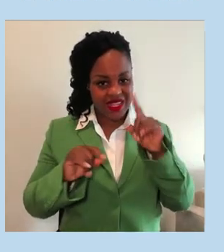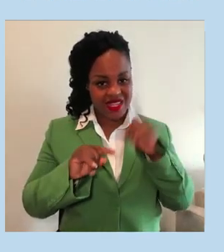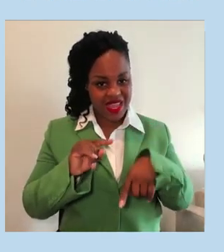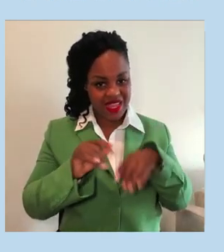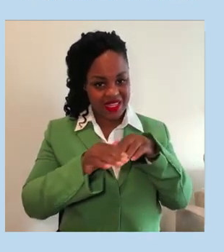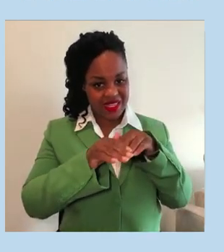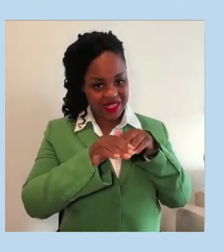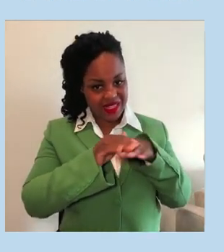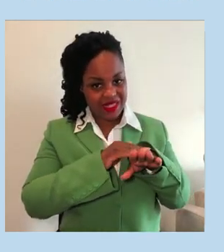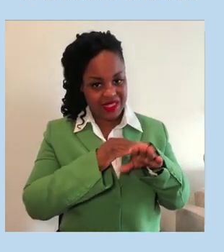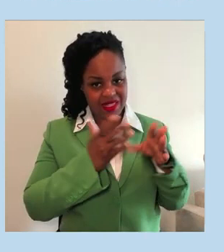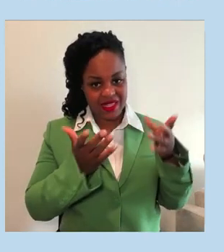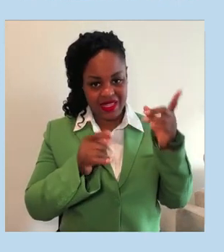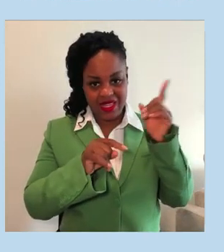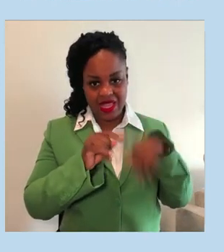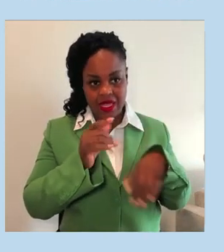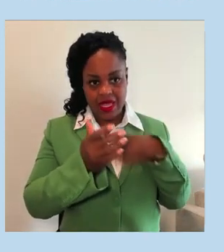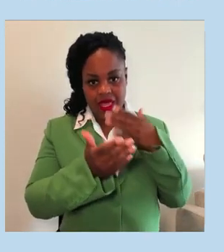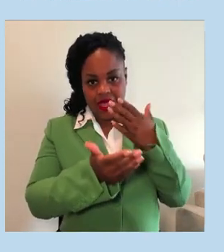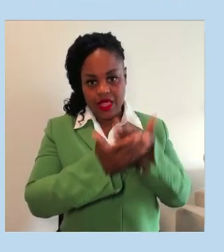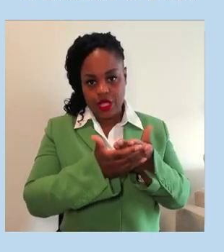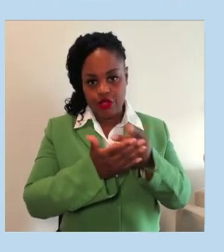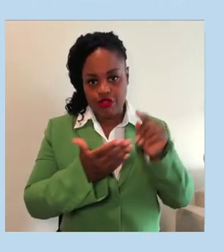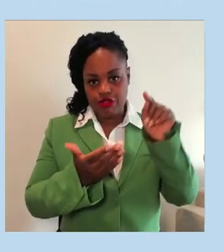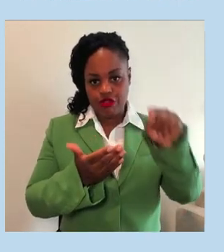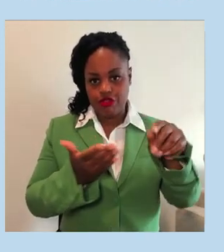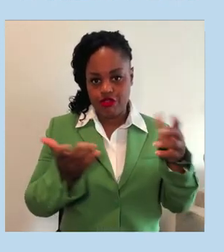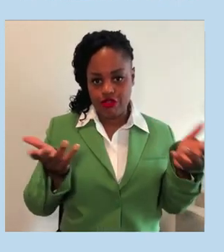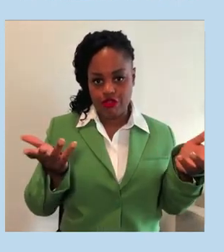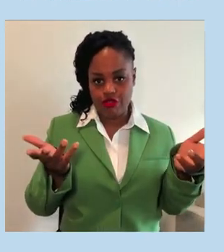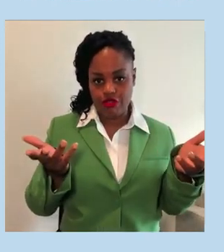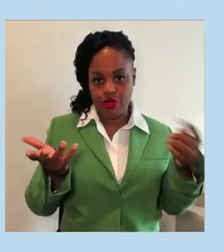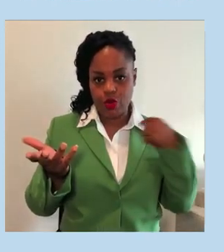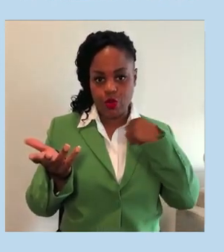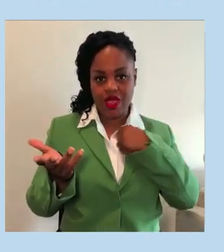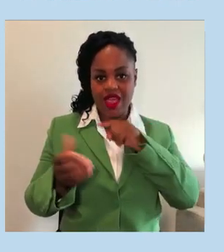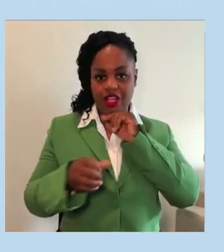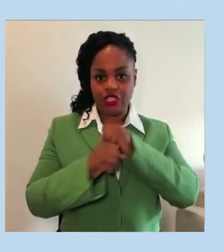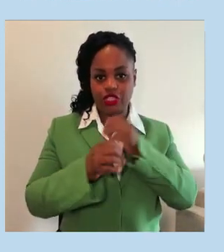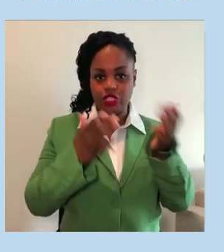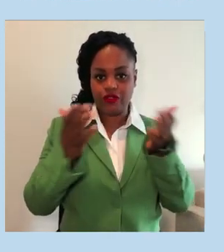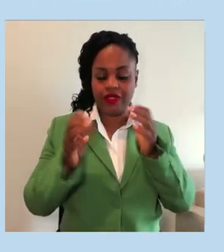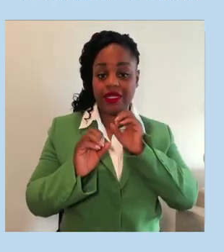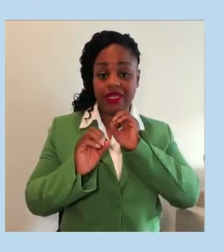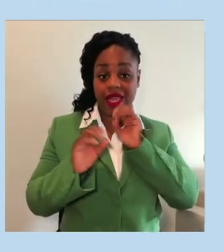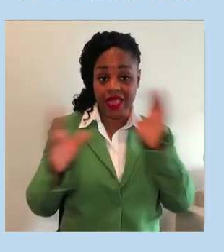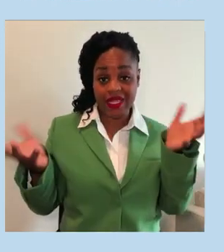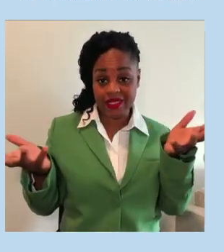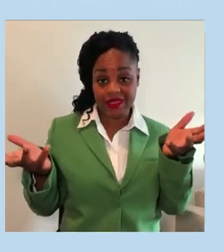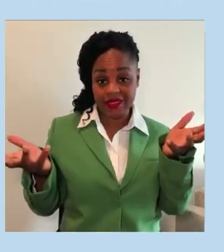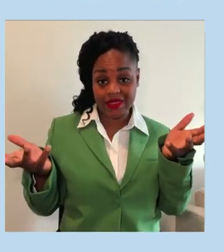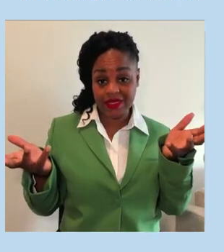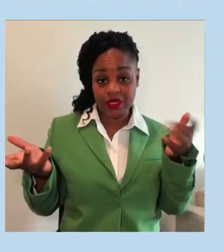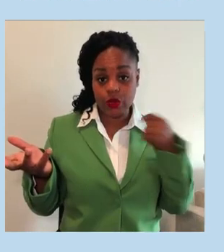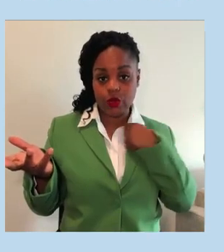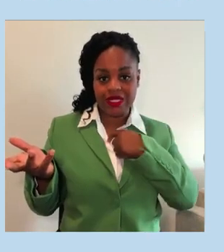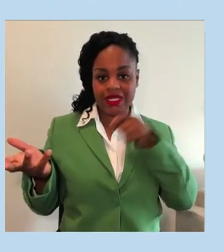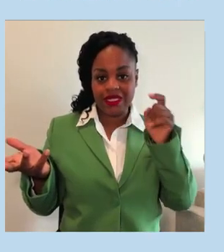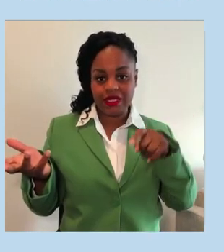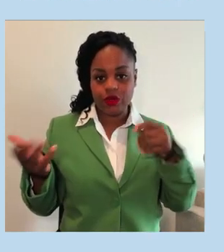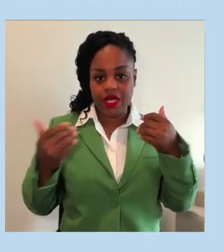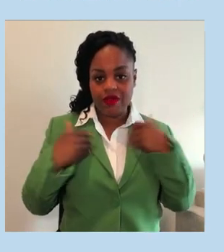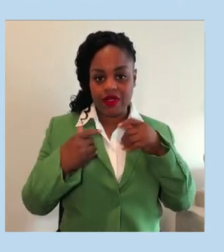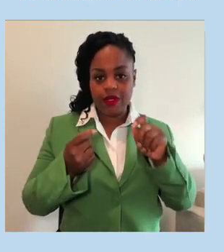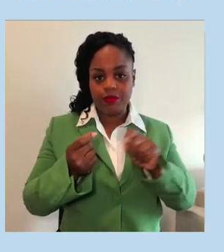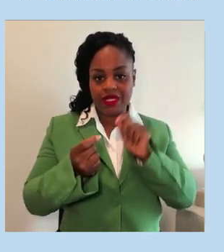we're literally solving nothing by doing that. So we need to be deliberate in the policies that we are making, and we need to ensure that the funding